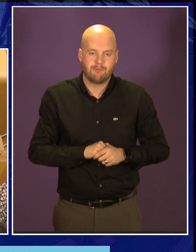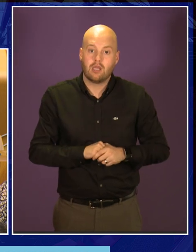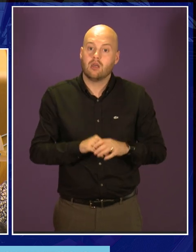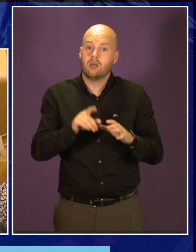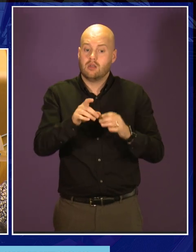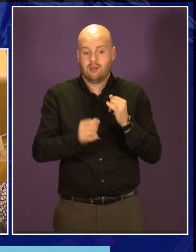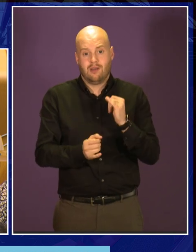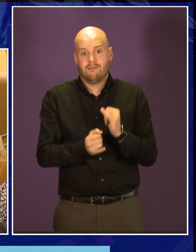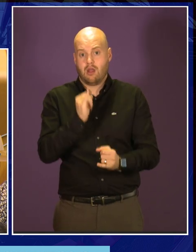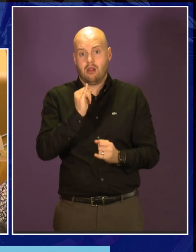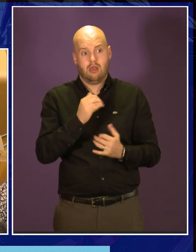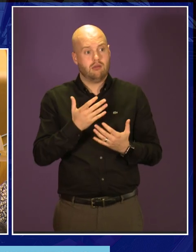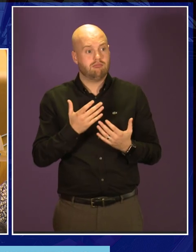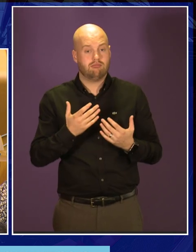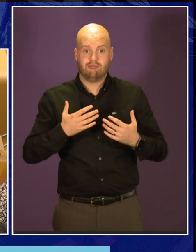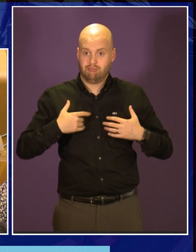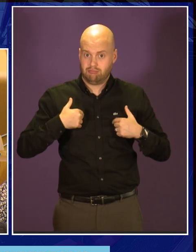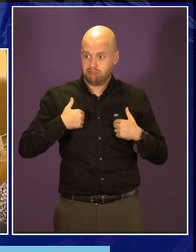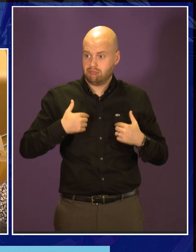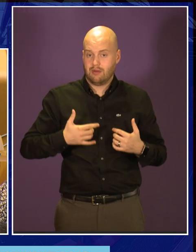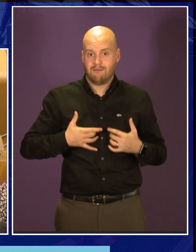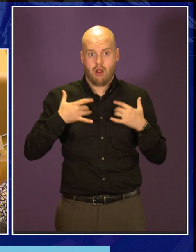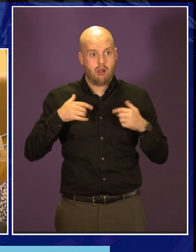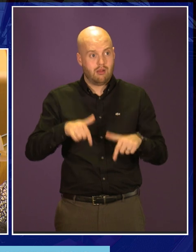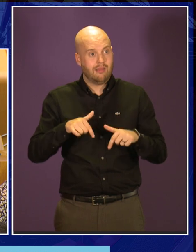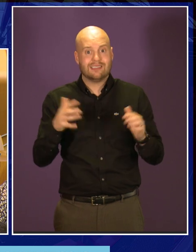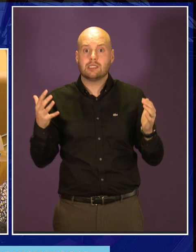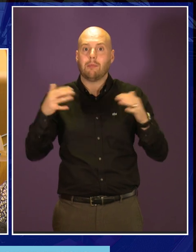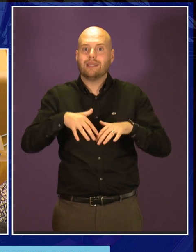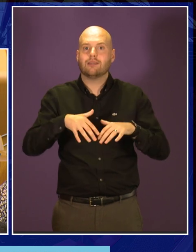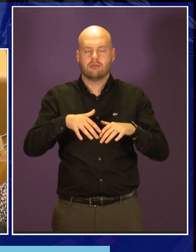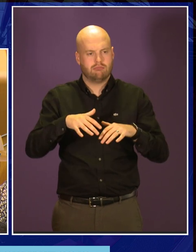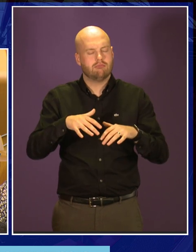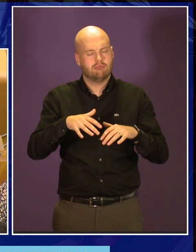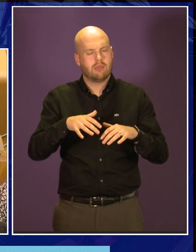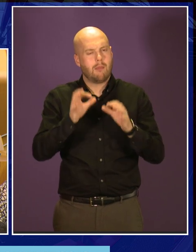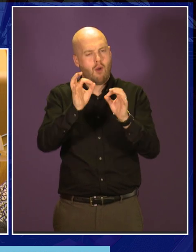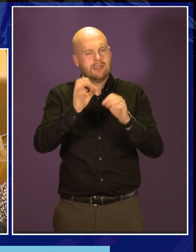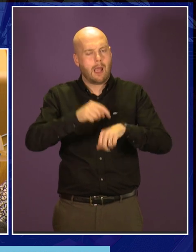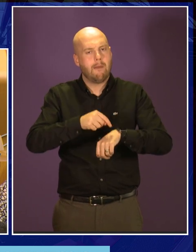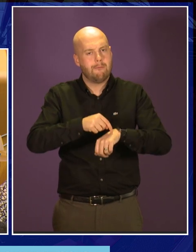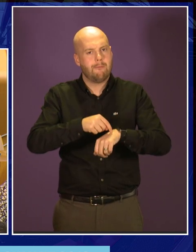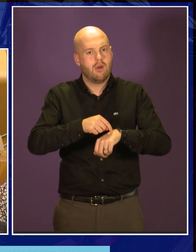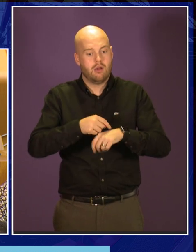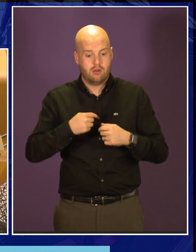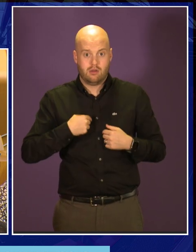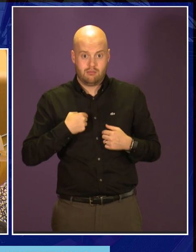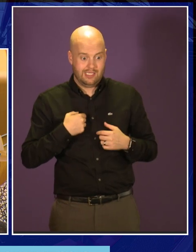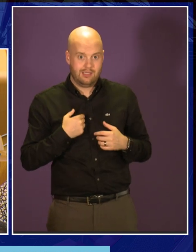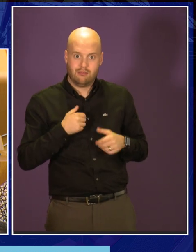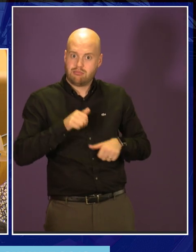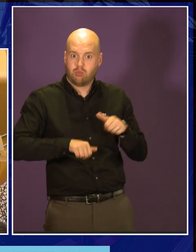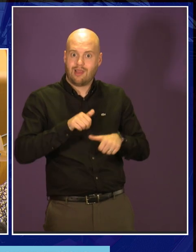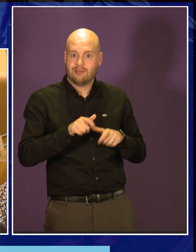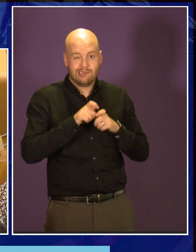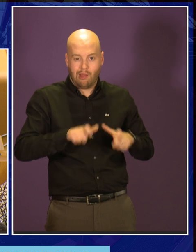us, this summit is coming in a very timely manner because we are in the process of reviewing our laws. So